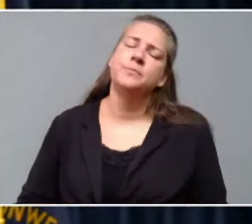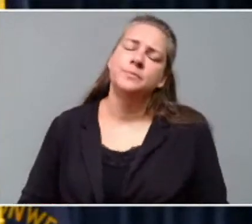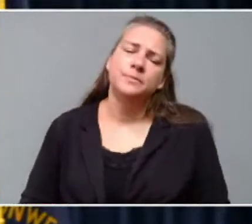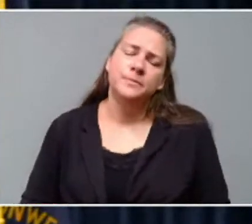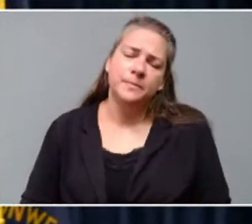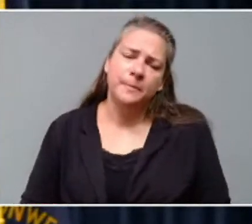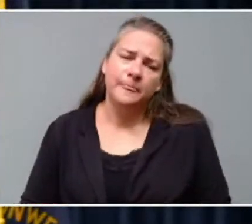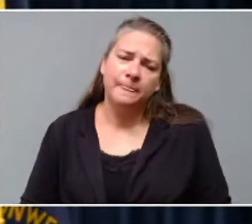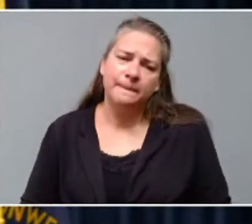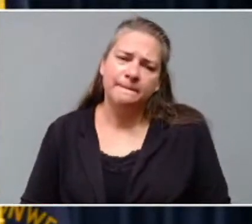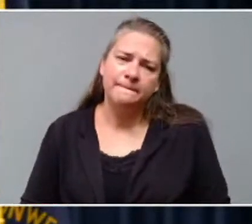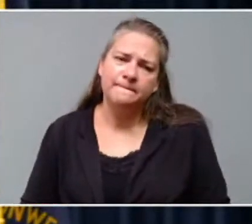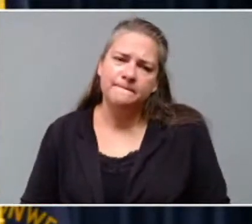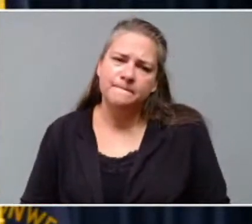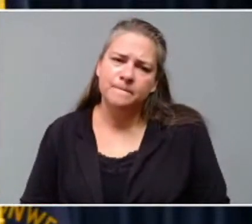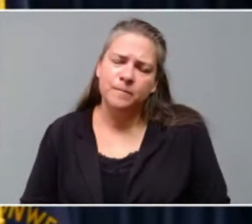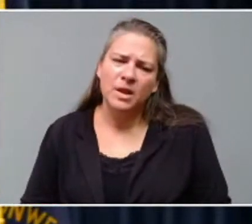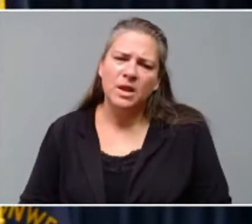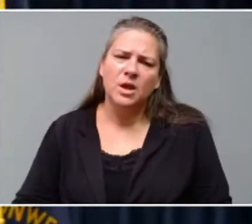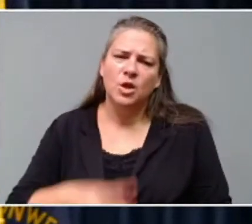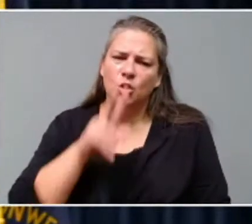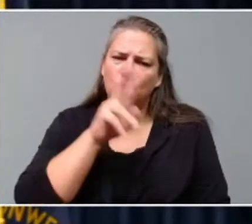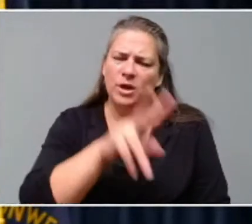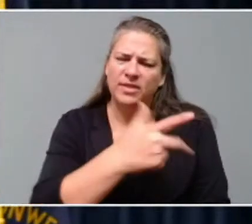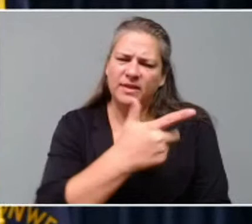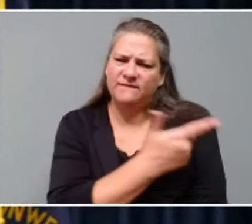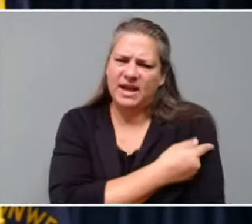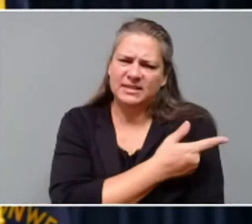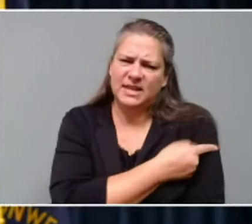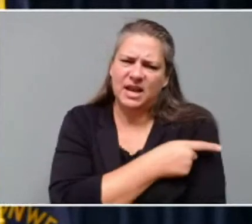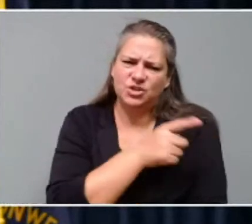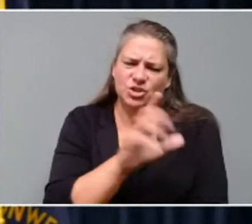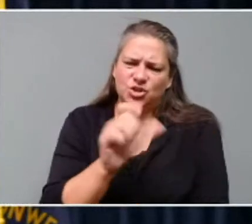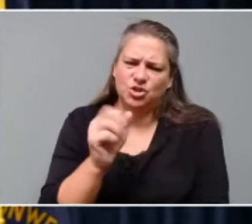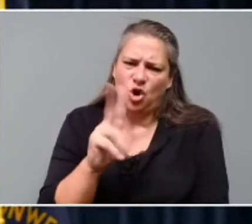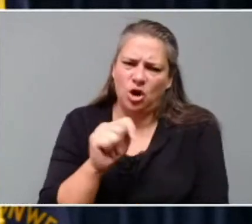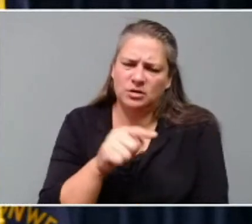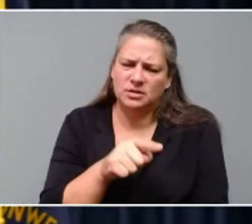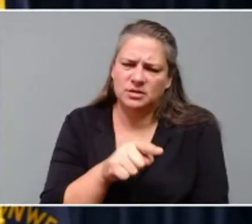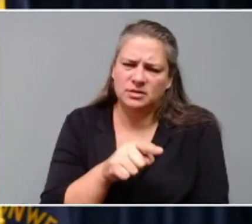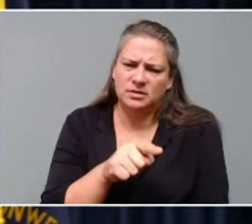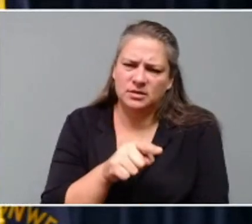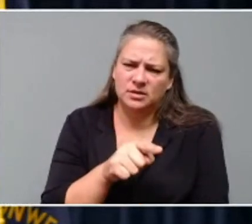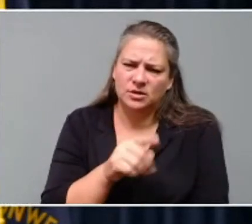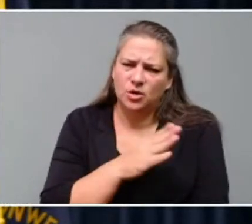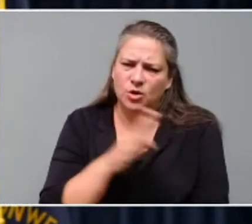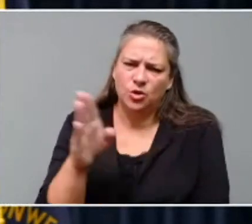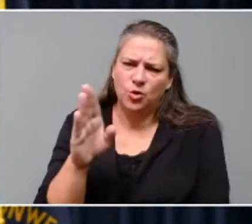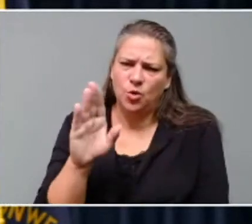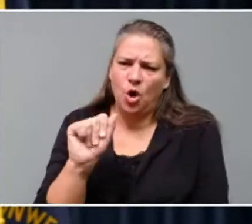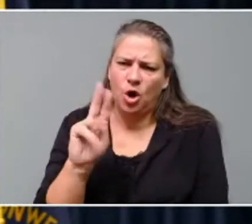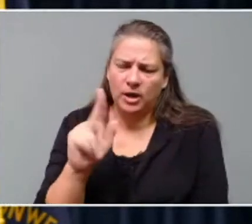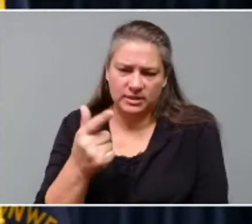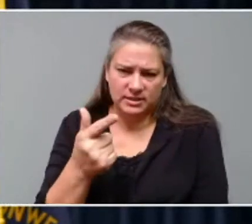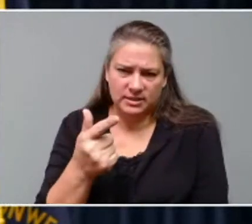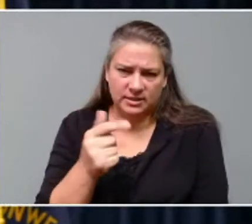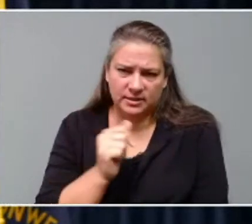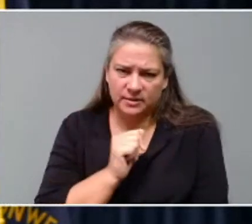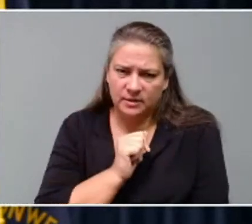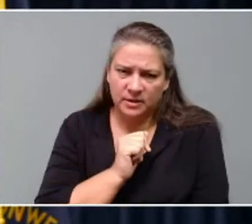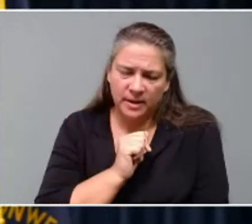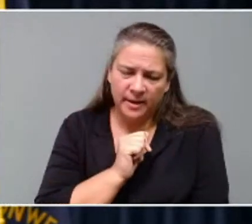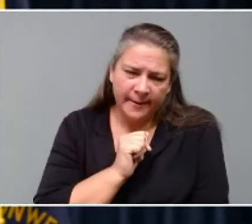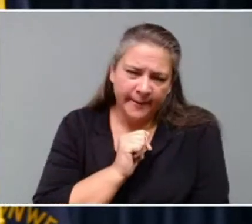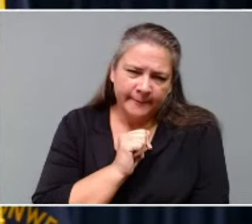Let us get that. Let's put up the vaccination chart that goes through August. No,